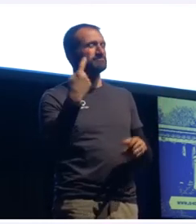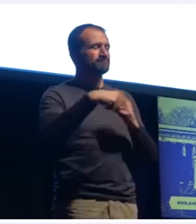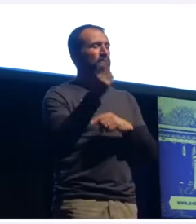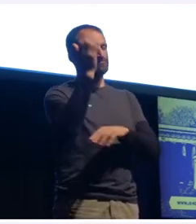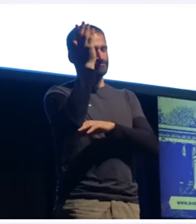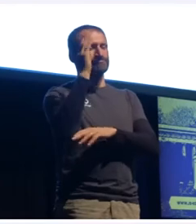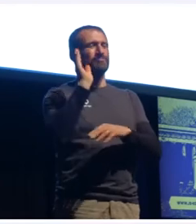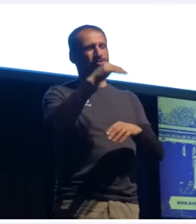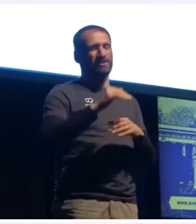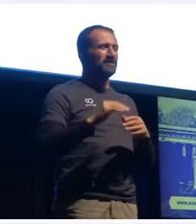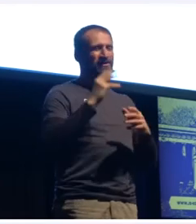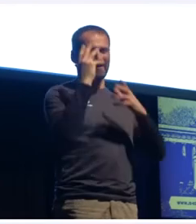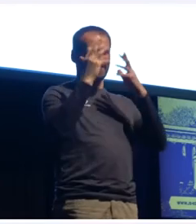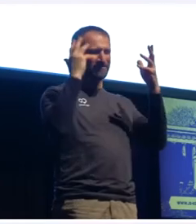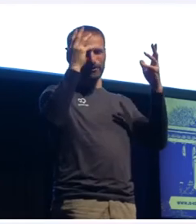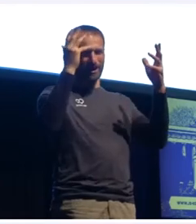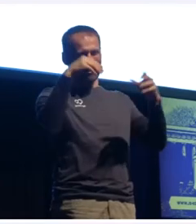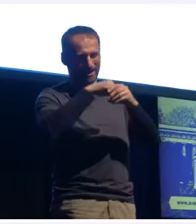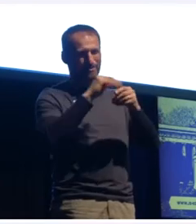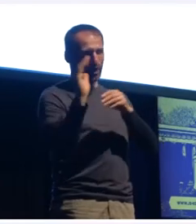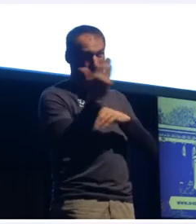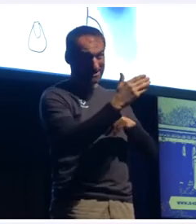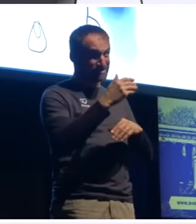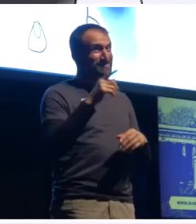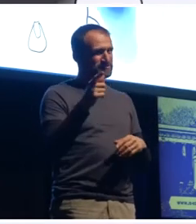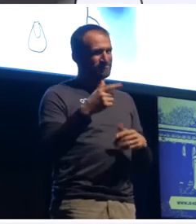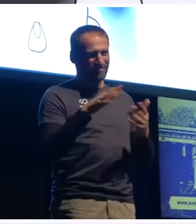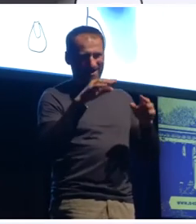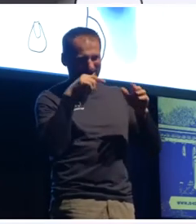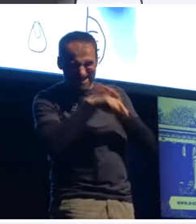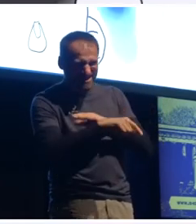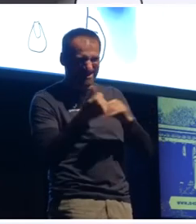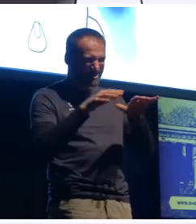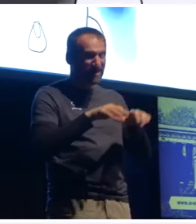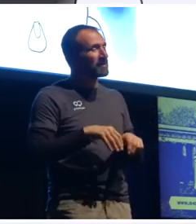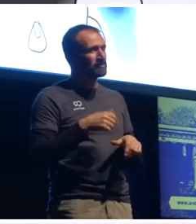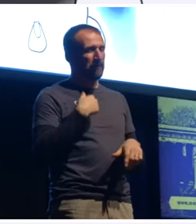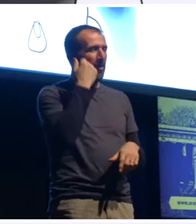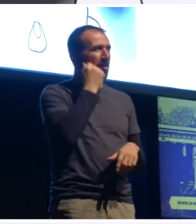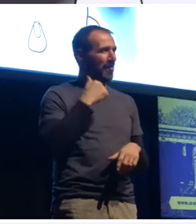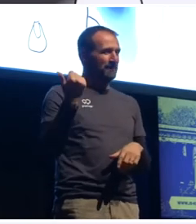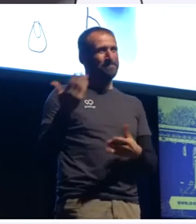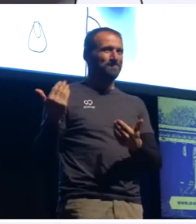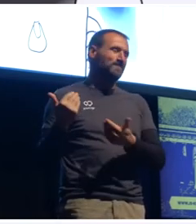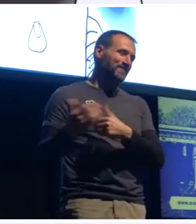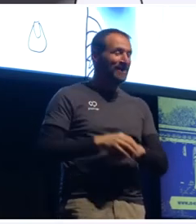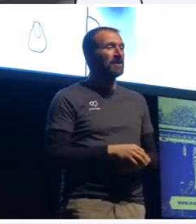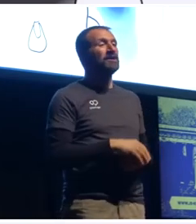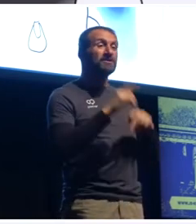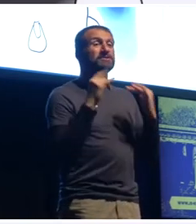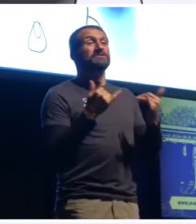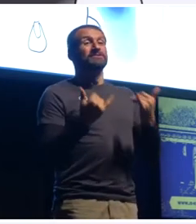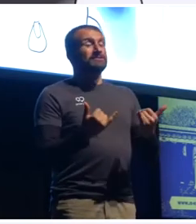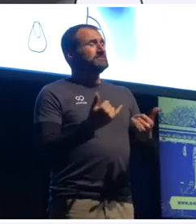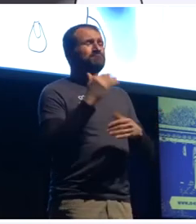browsers in more depth. I cannot wait for this. I really, really can't wait for Felipe to get up here. So, the browser stopped being just a document reader